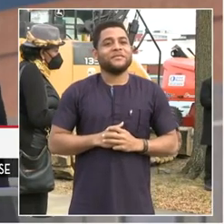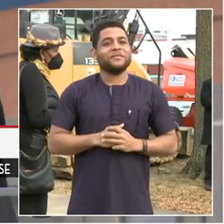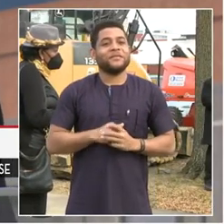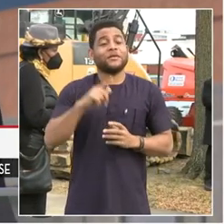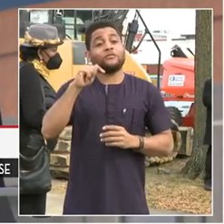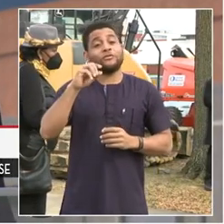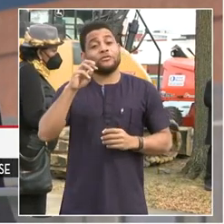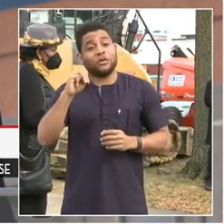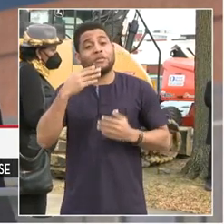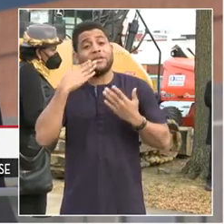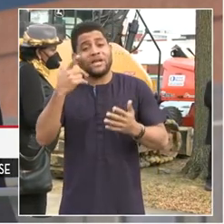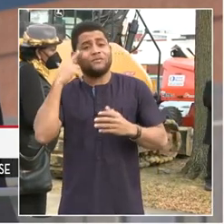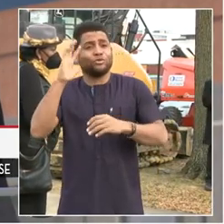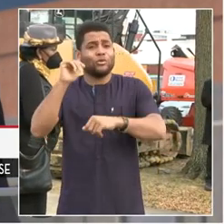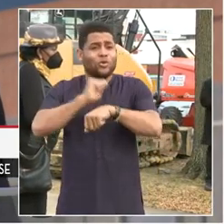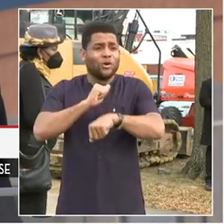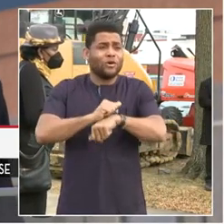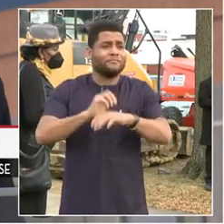much.